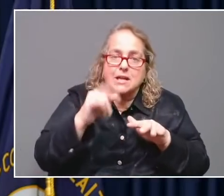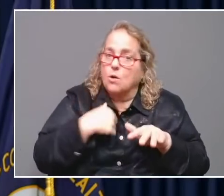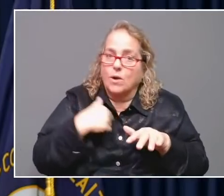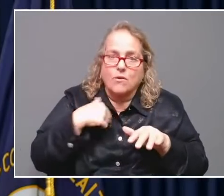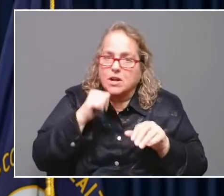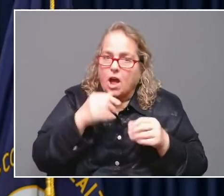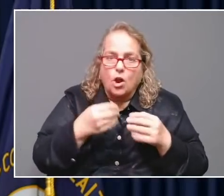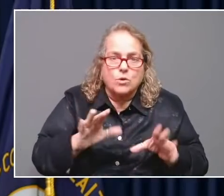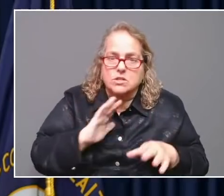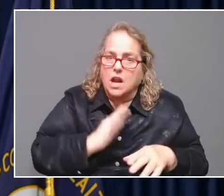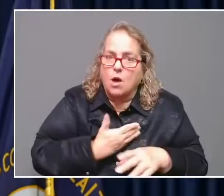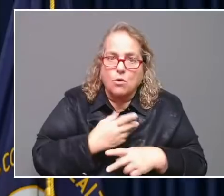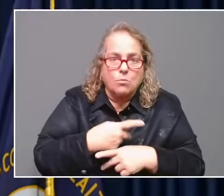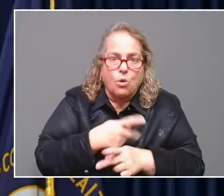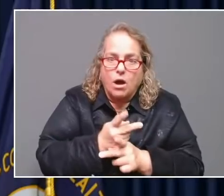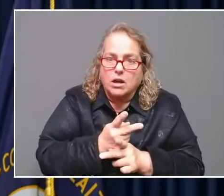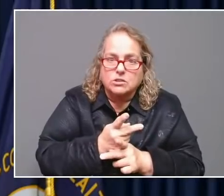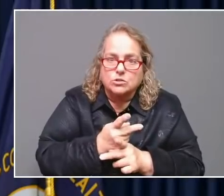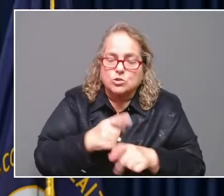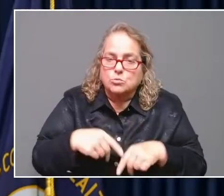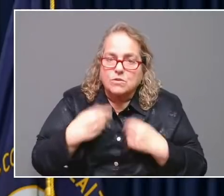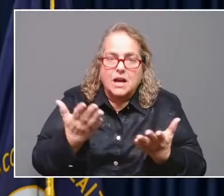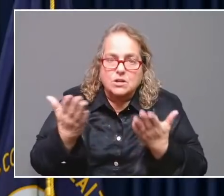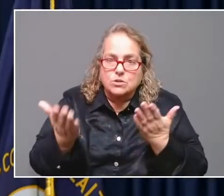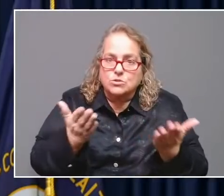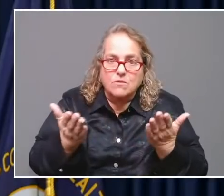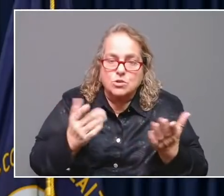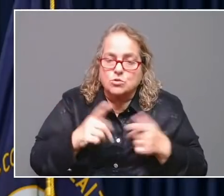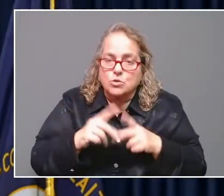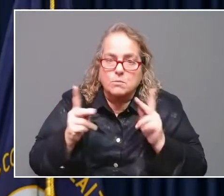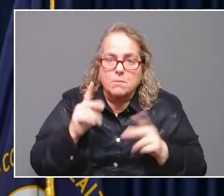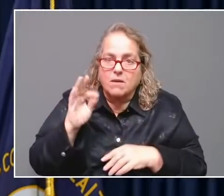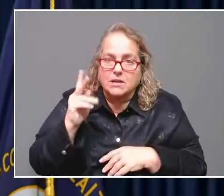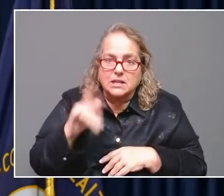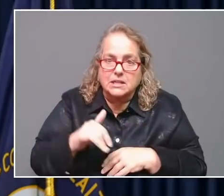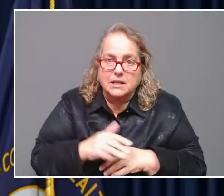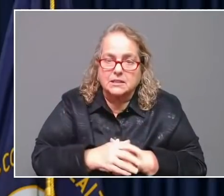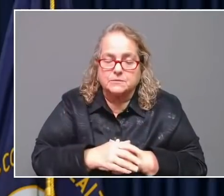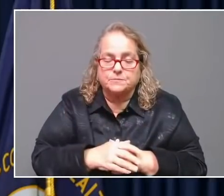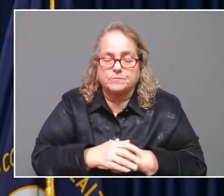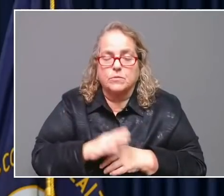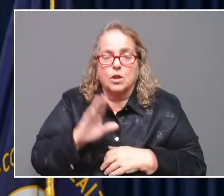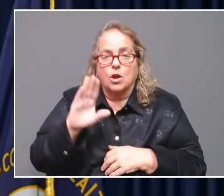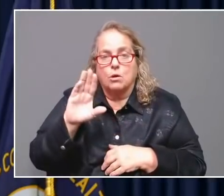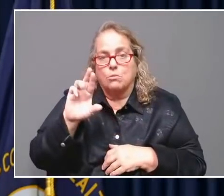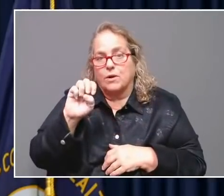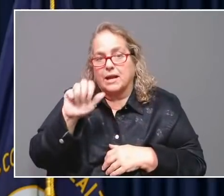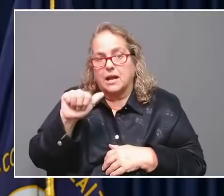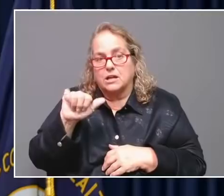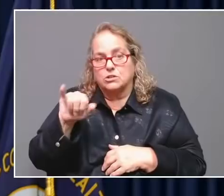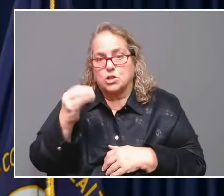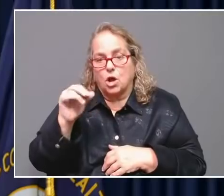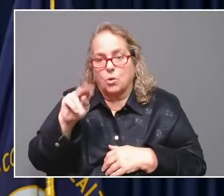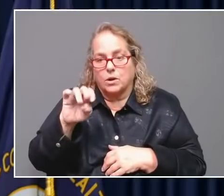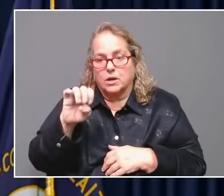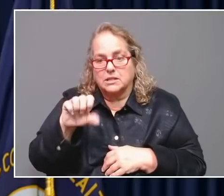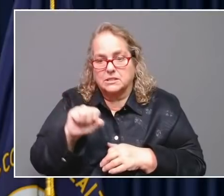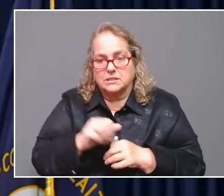to provide services to the people of Kentucky. Bria Jones. I'm going late.